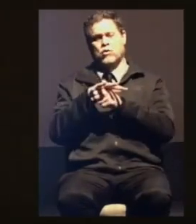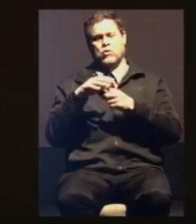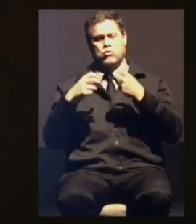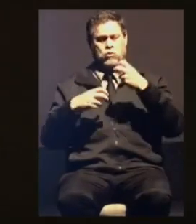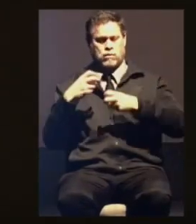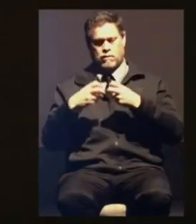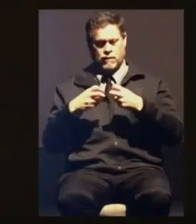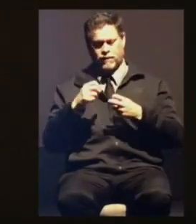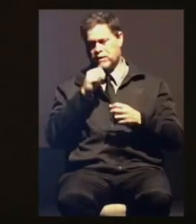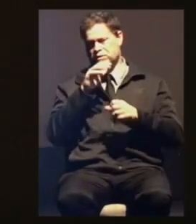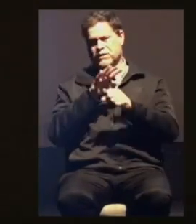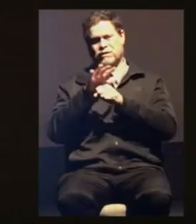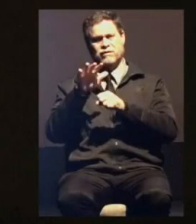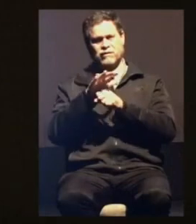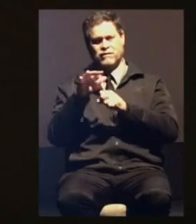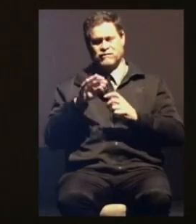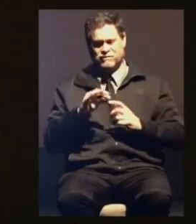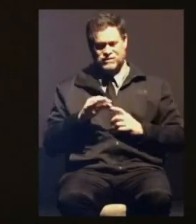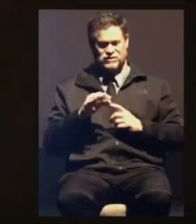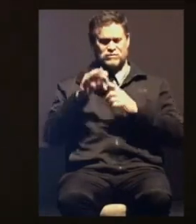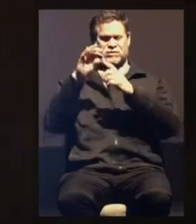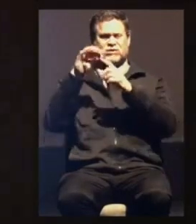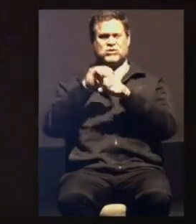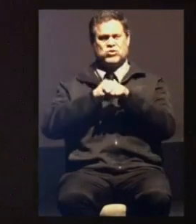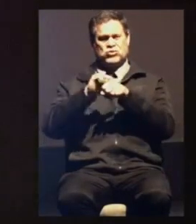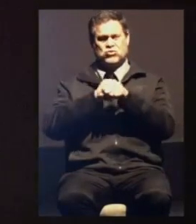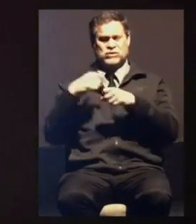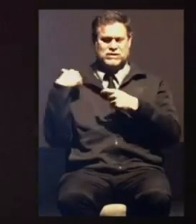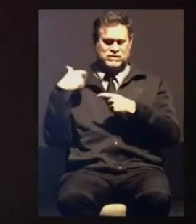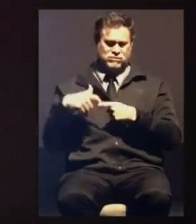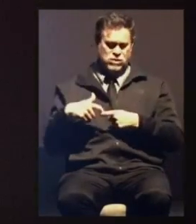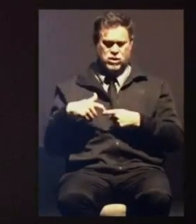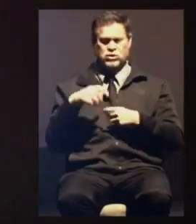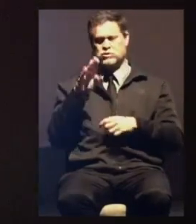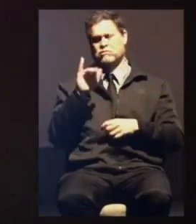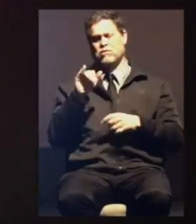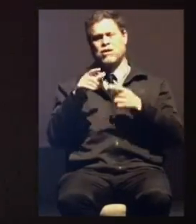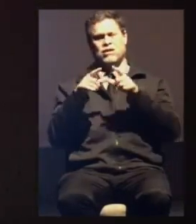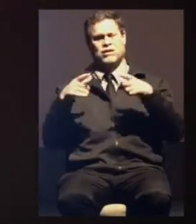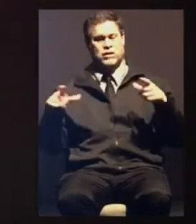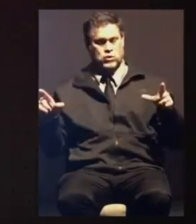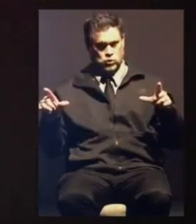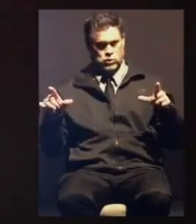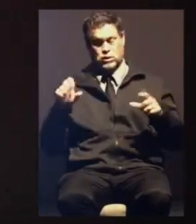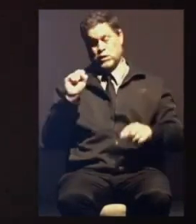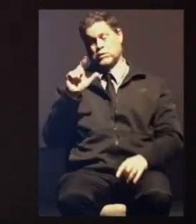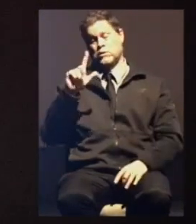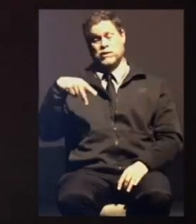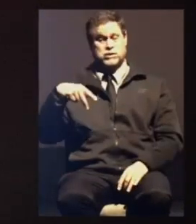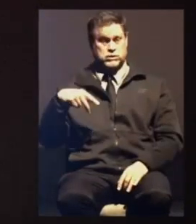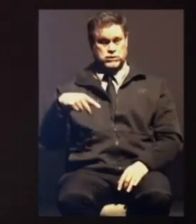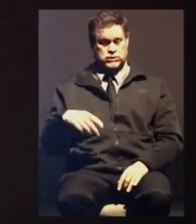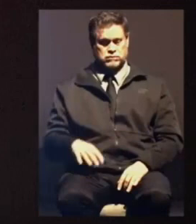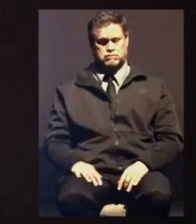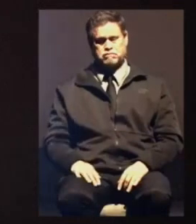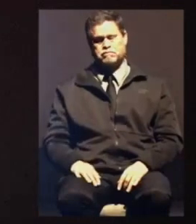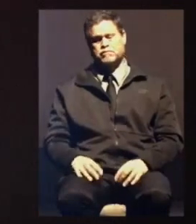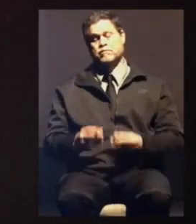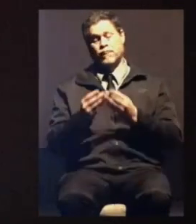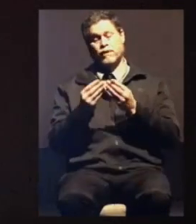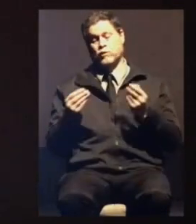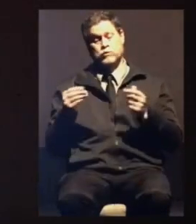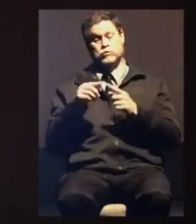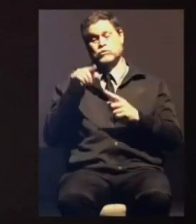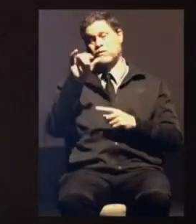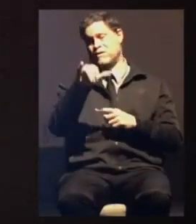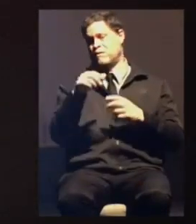is that there's not enough specially trained Spanish bilingual SLPs. And a solution to